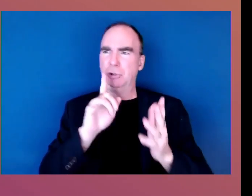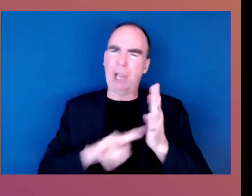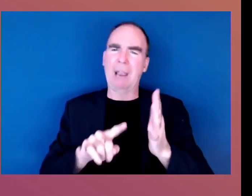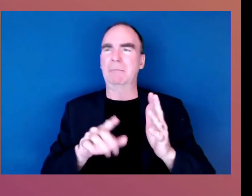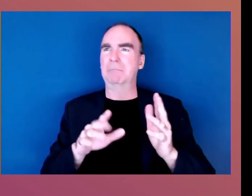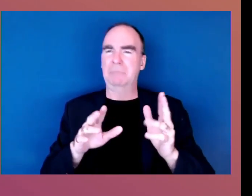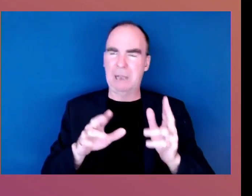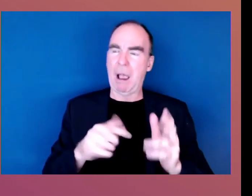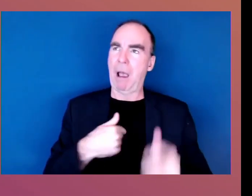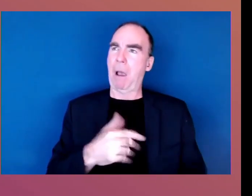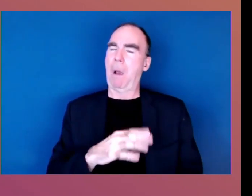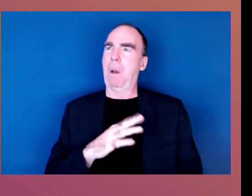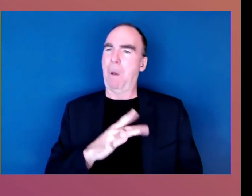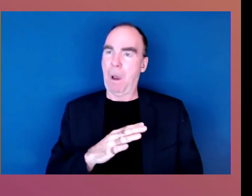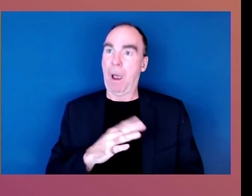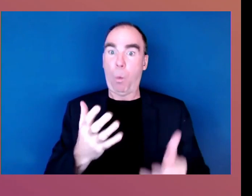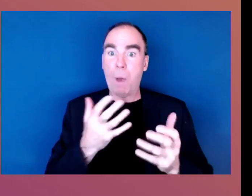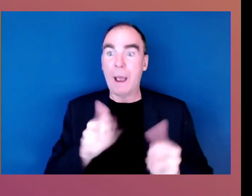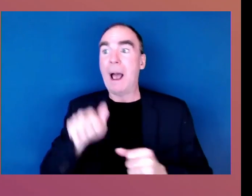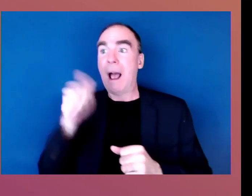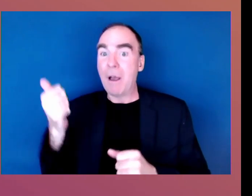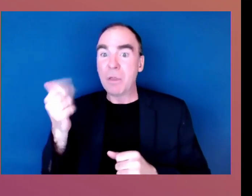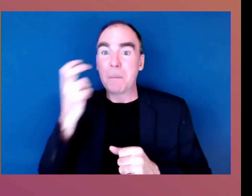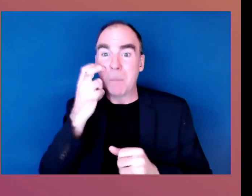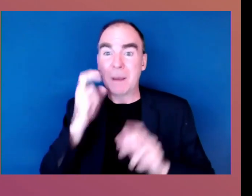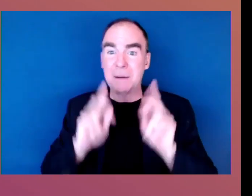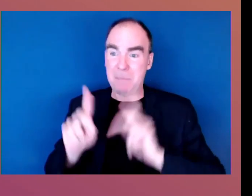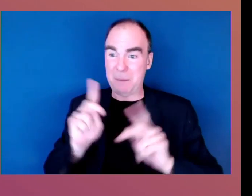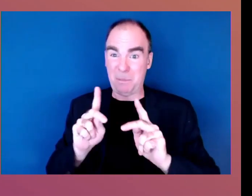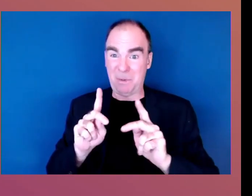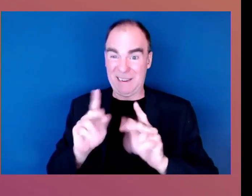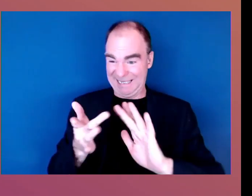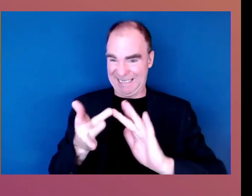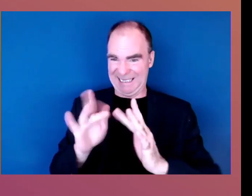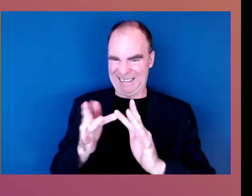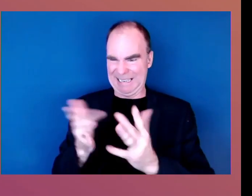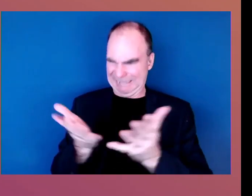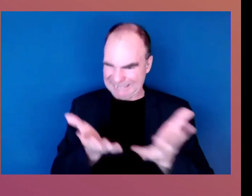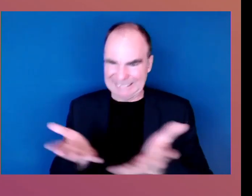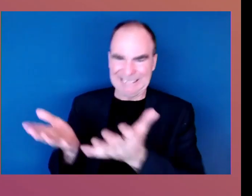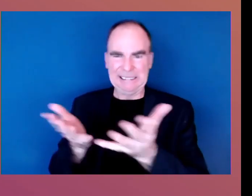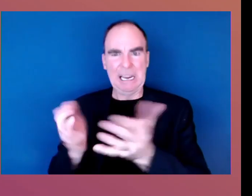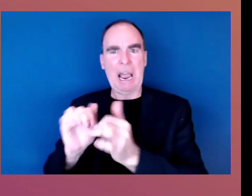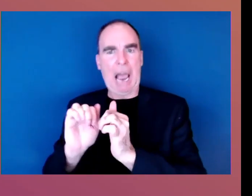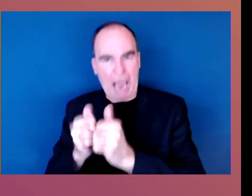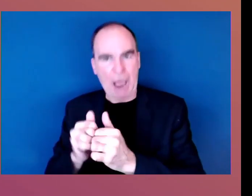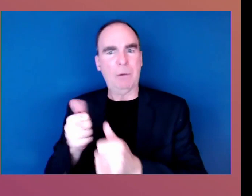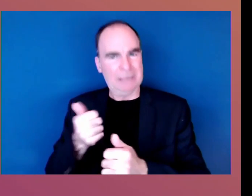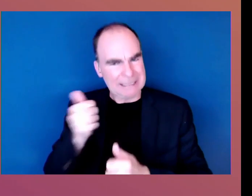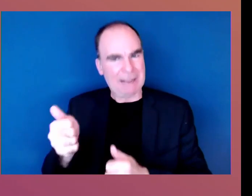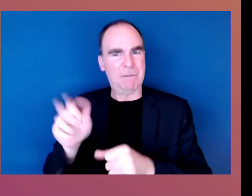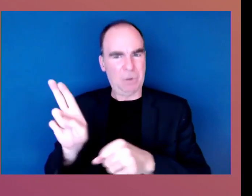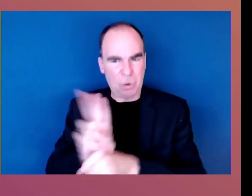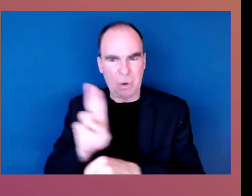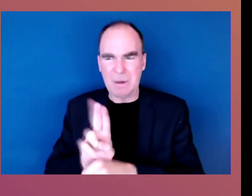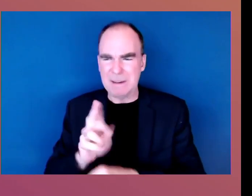access to the web. I then found a different way to render the homepage, so that instead of